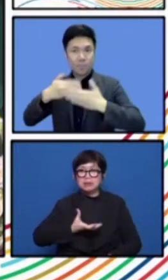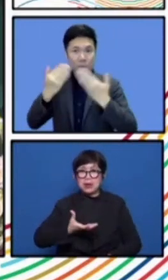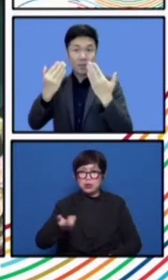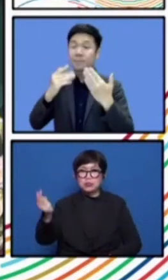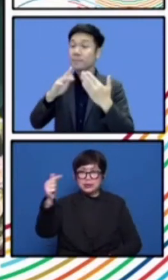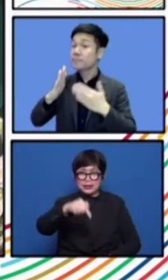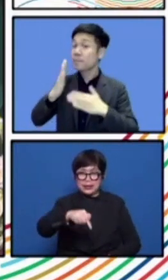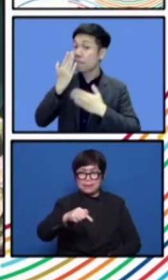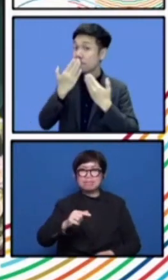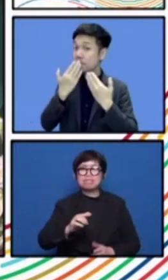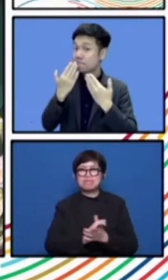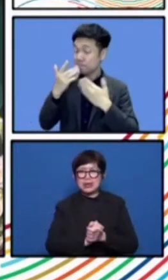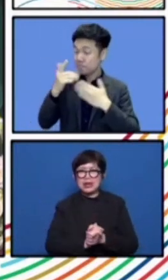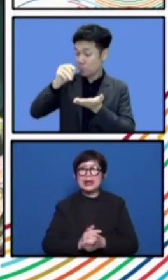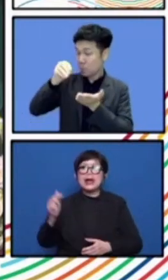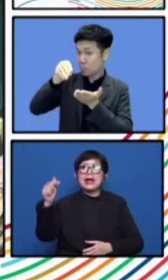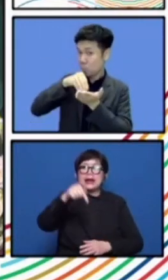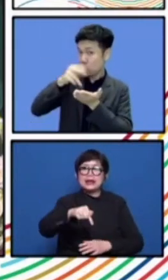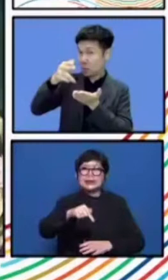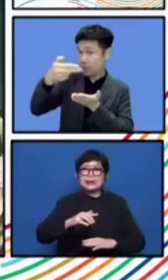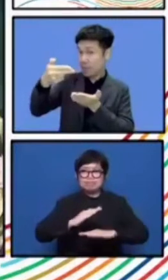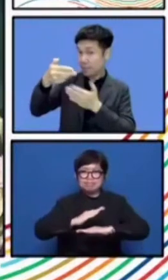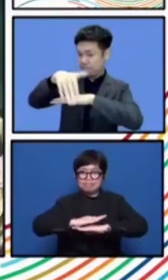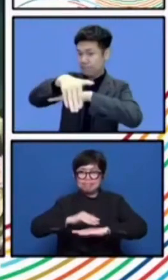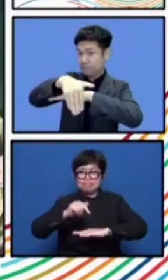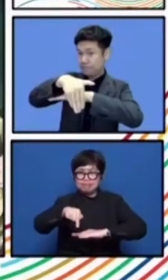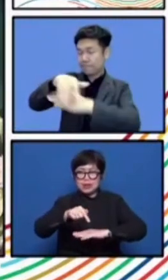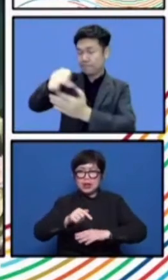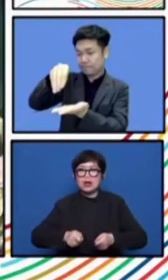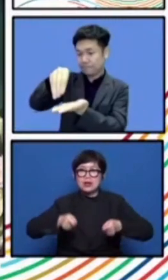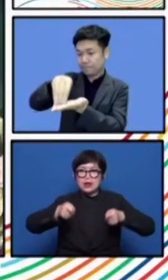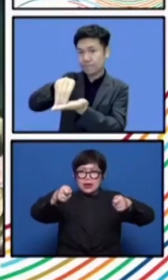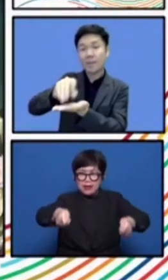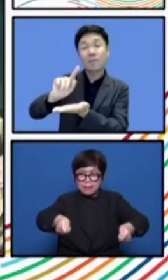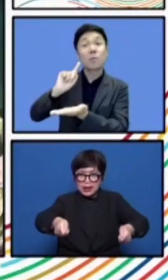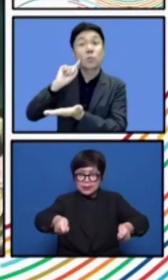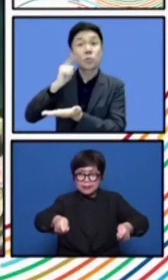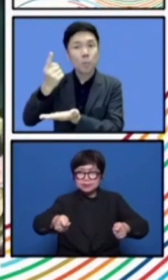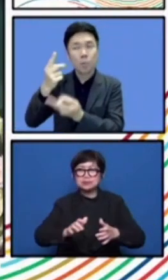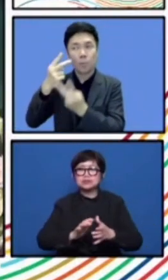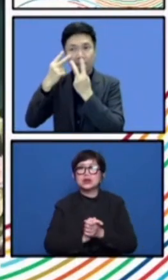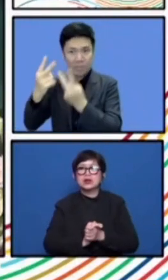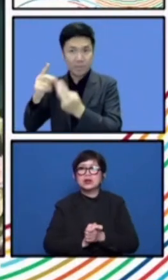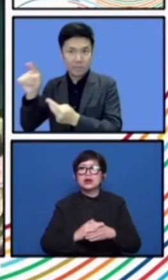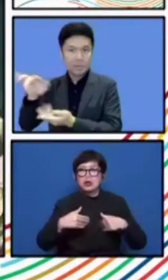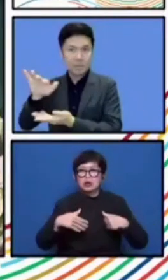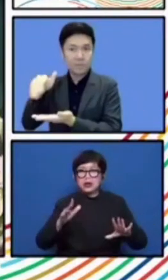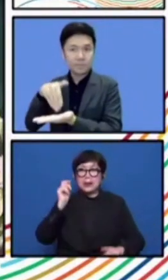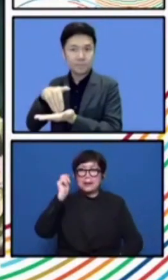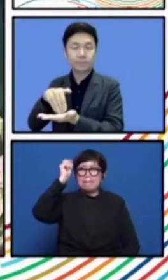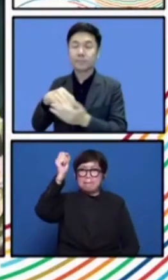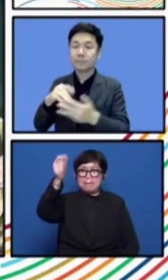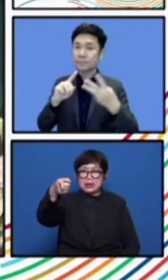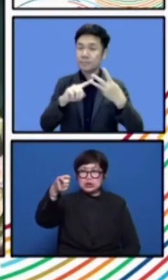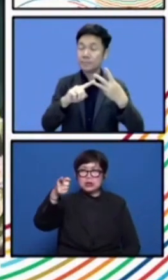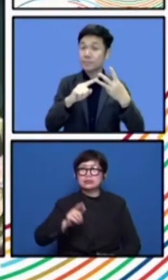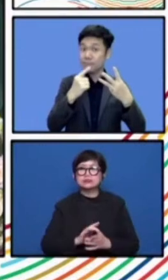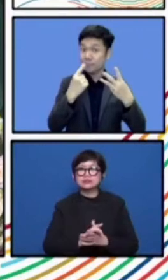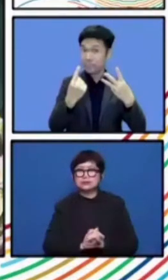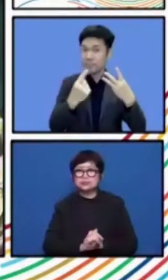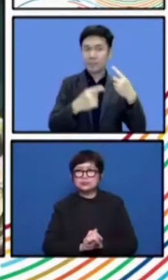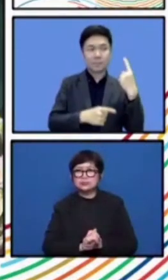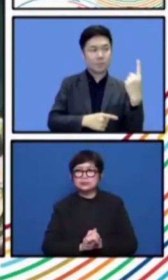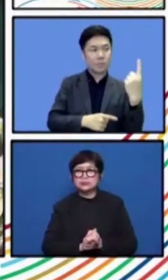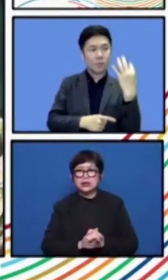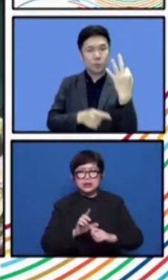counter if you have not already done so last but not least tomorrow from 13 to 1410 that is from